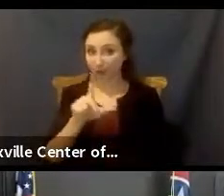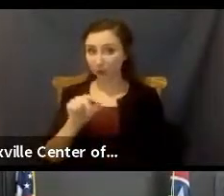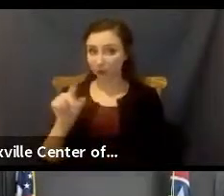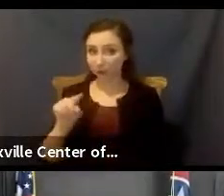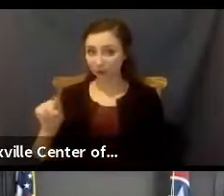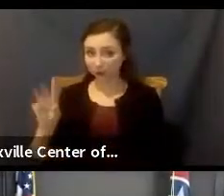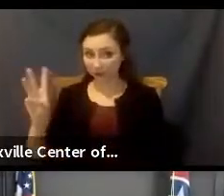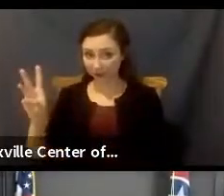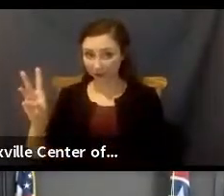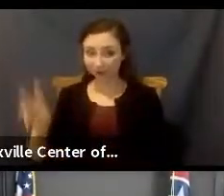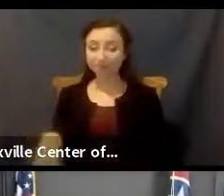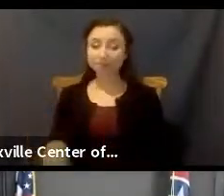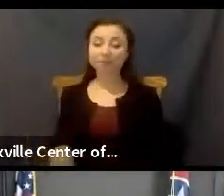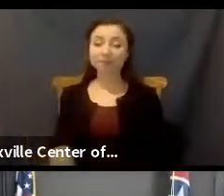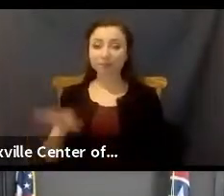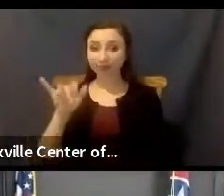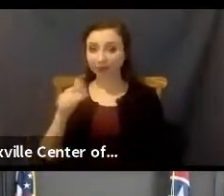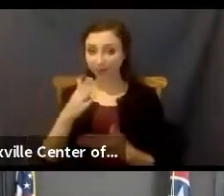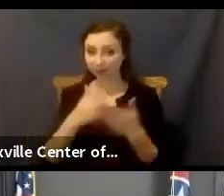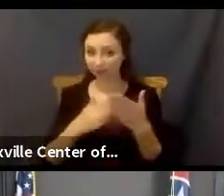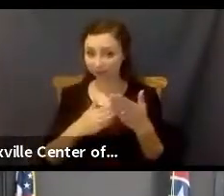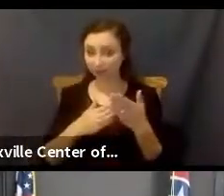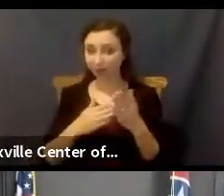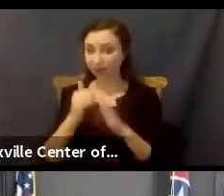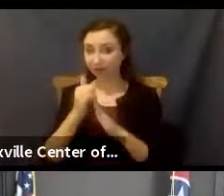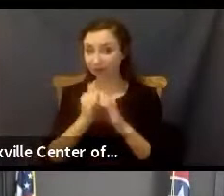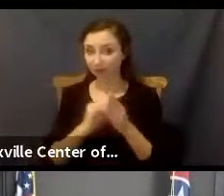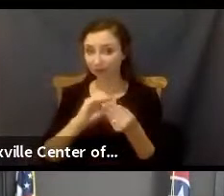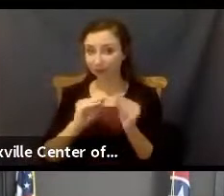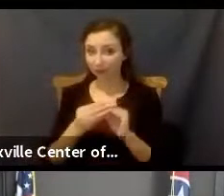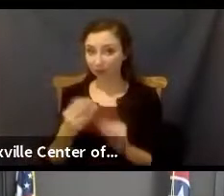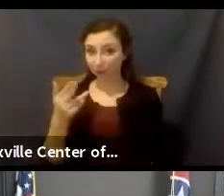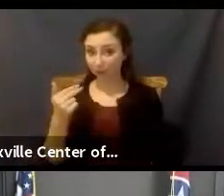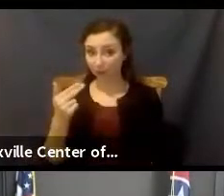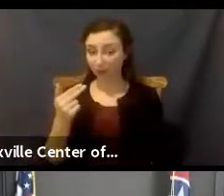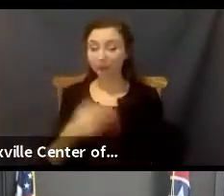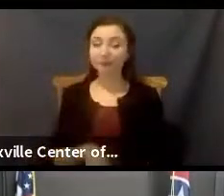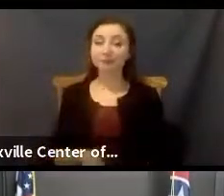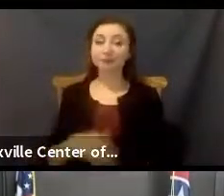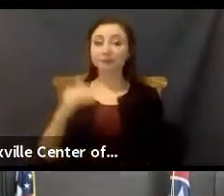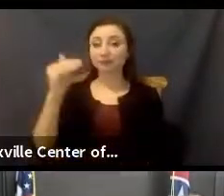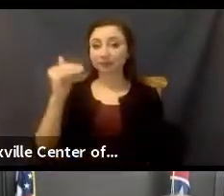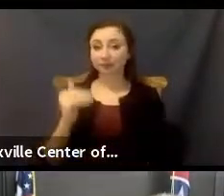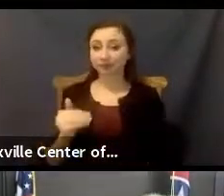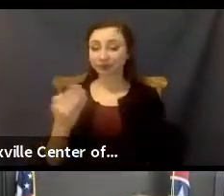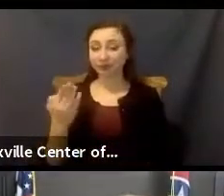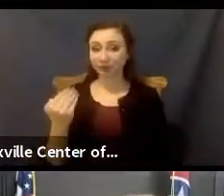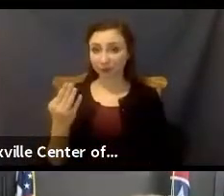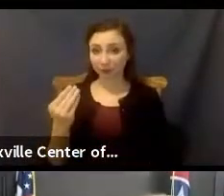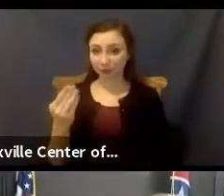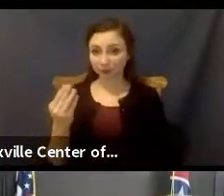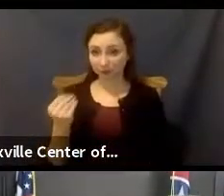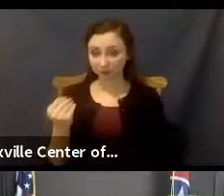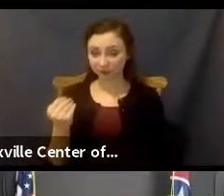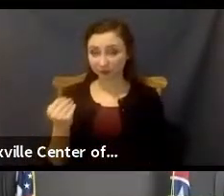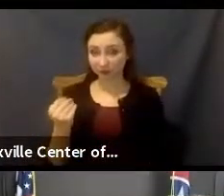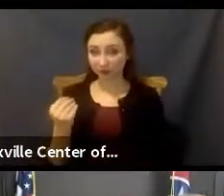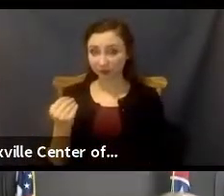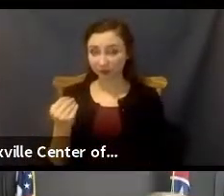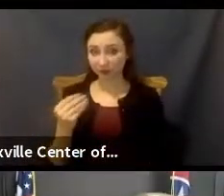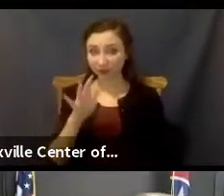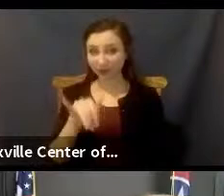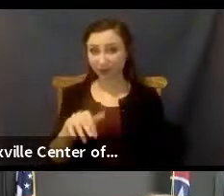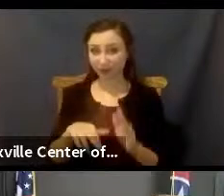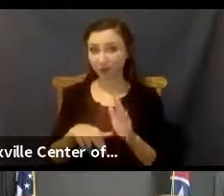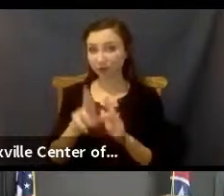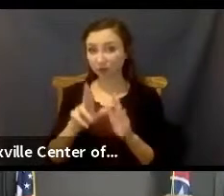2020-6, and that was item agenda number 13. So we're going on to 14, and that's a